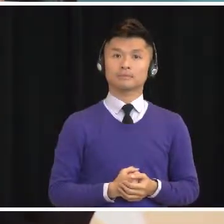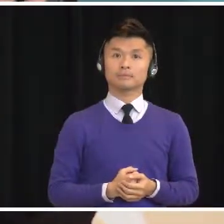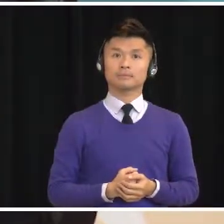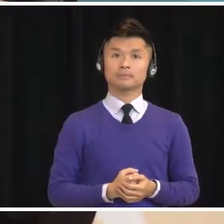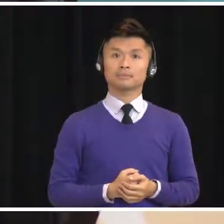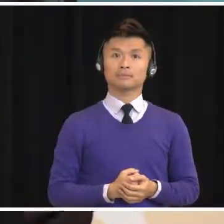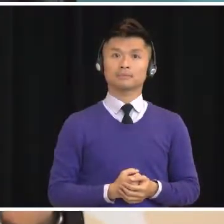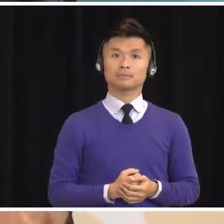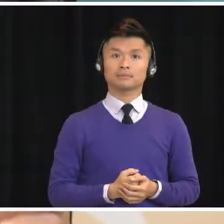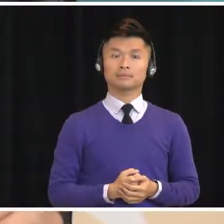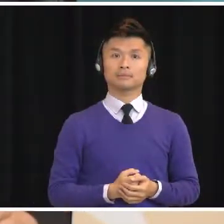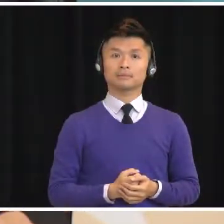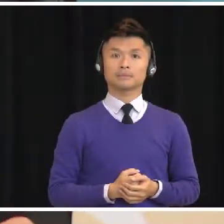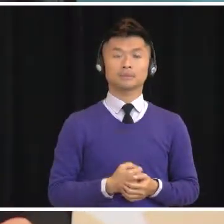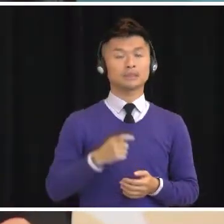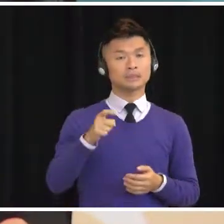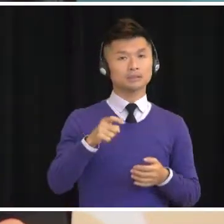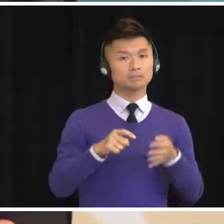a given child?